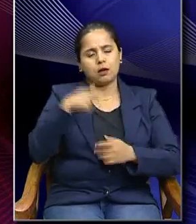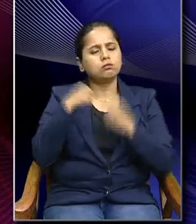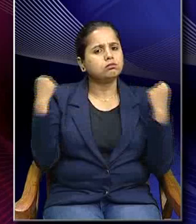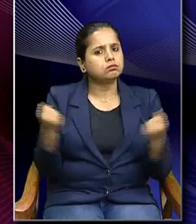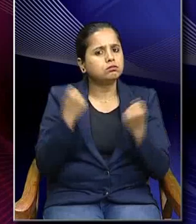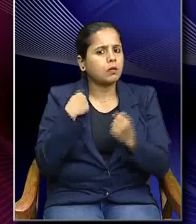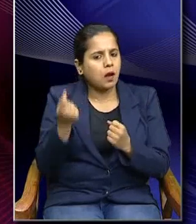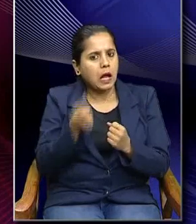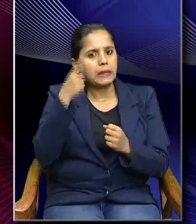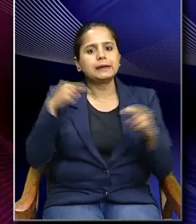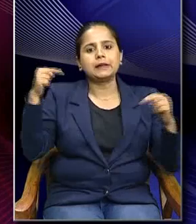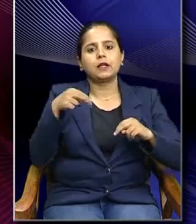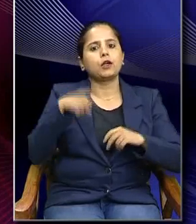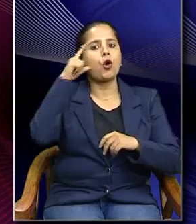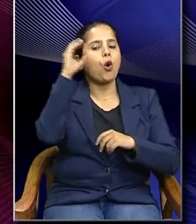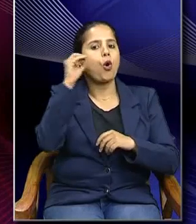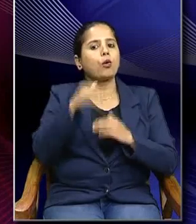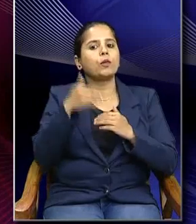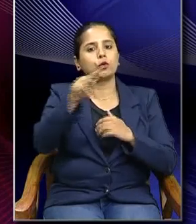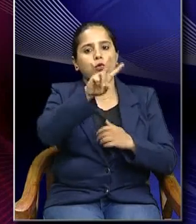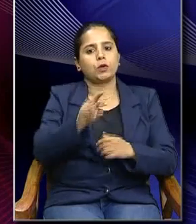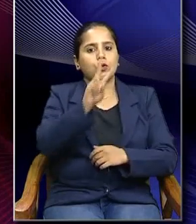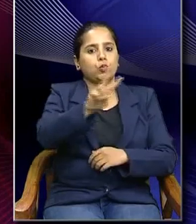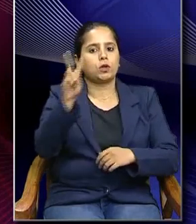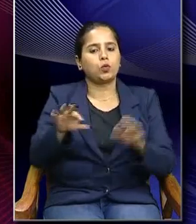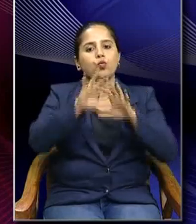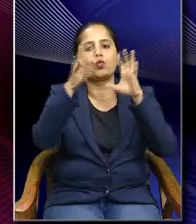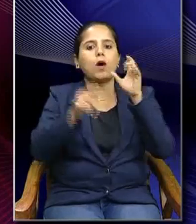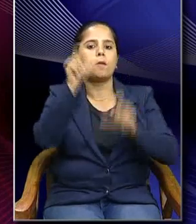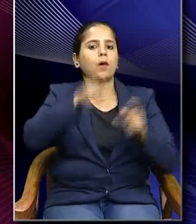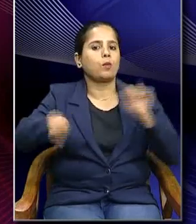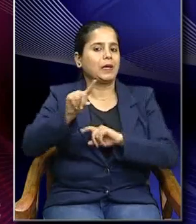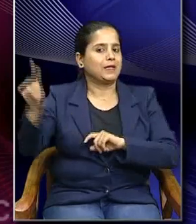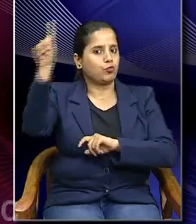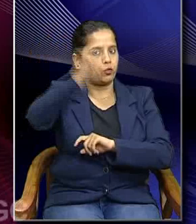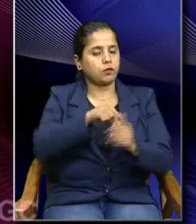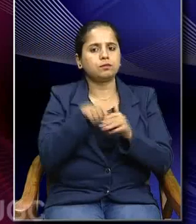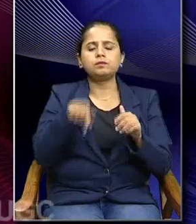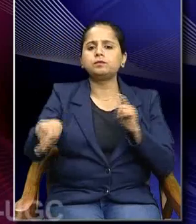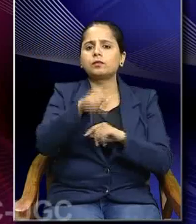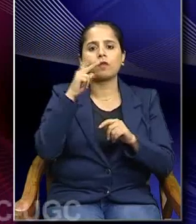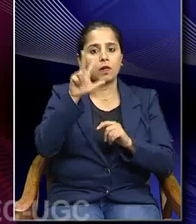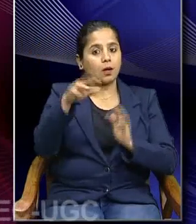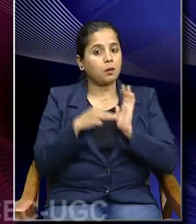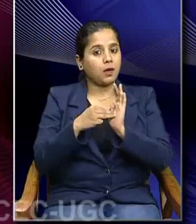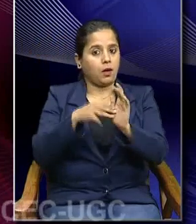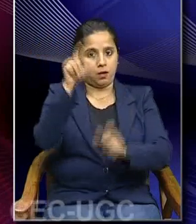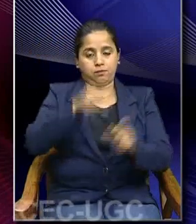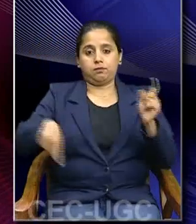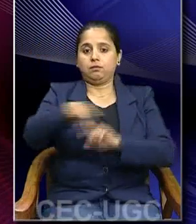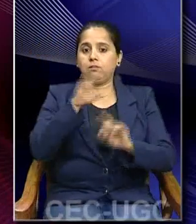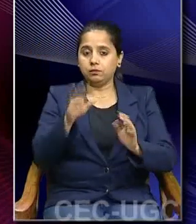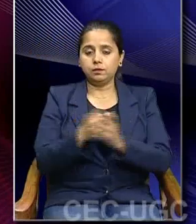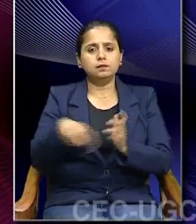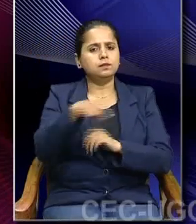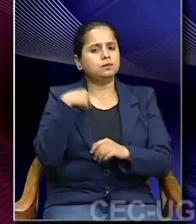and meet the objective of 2022 World Population Day, which is towards the 8 million population. So